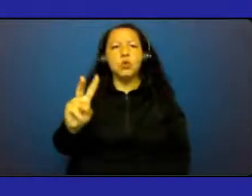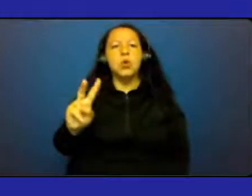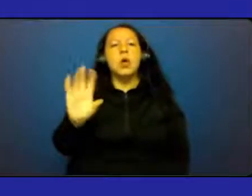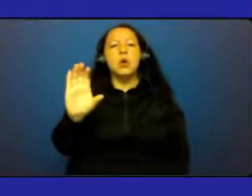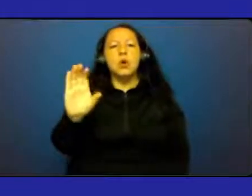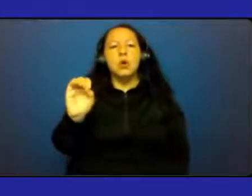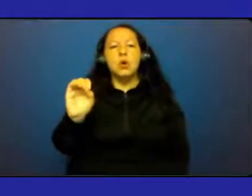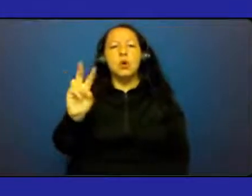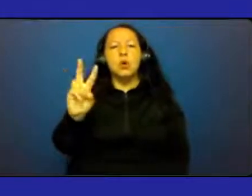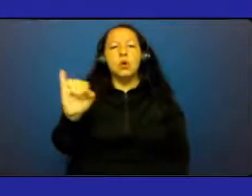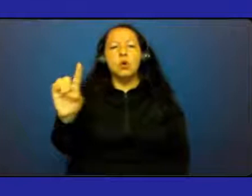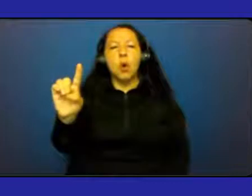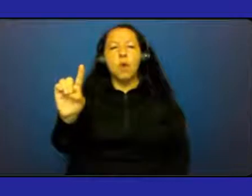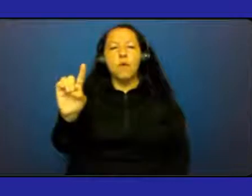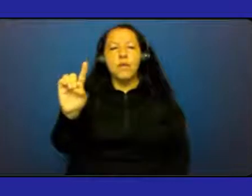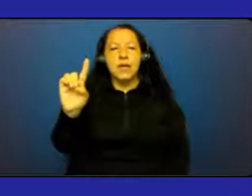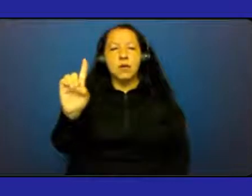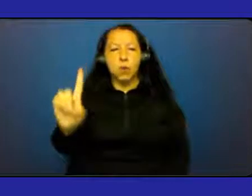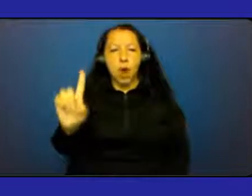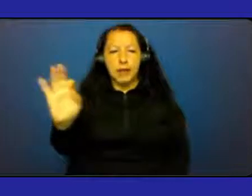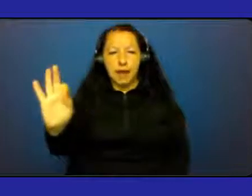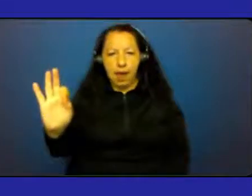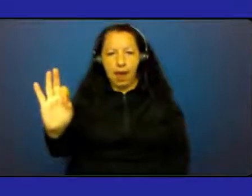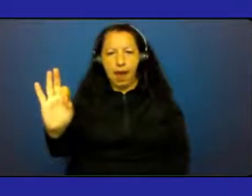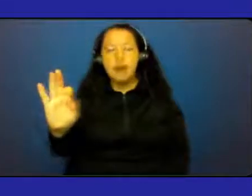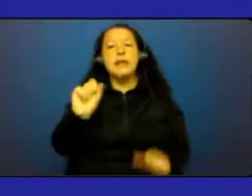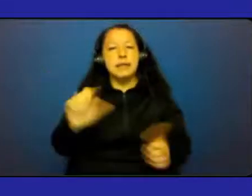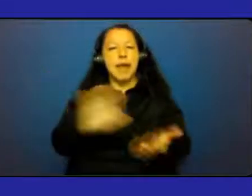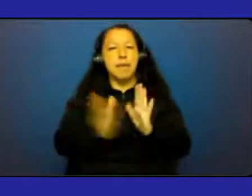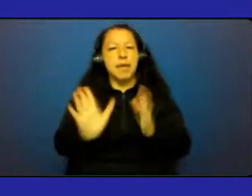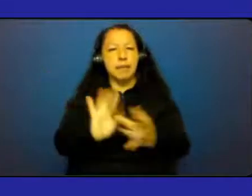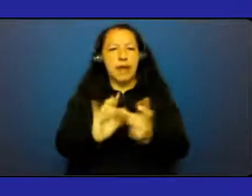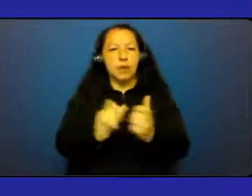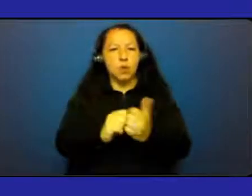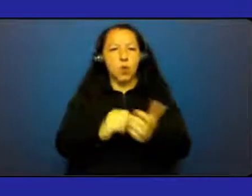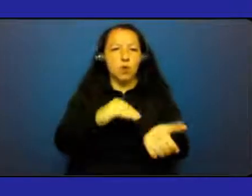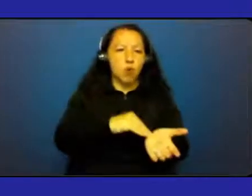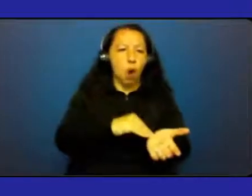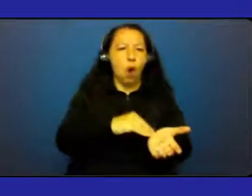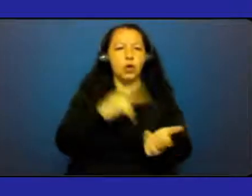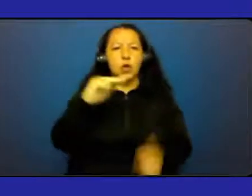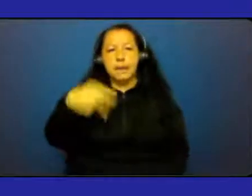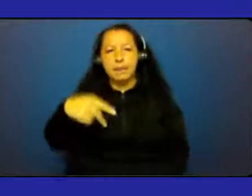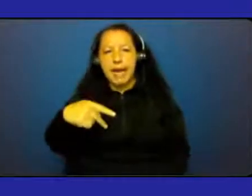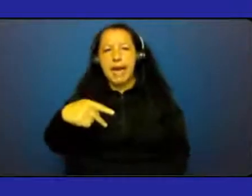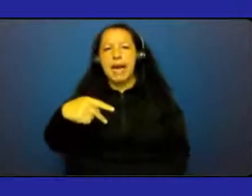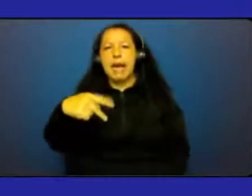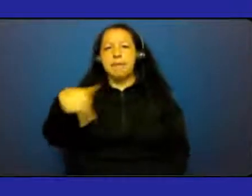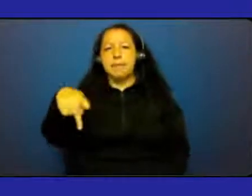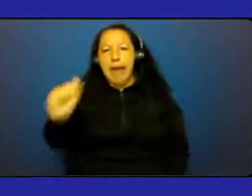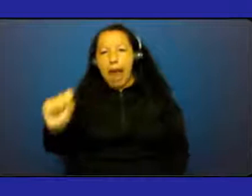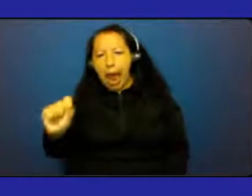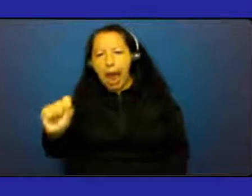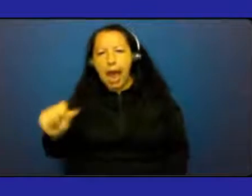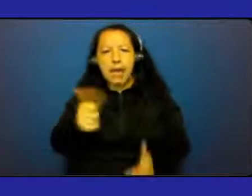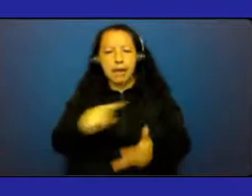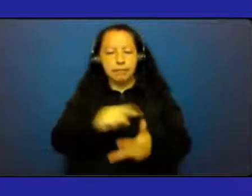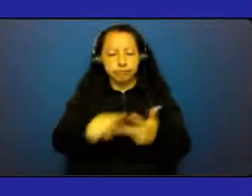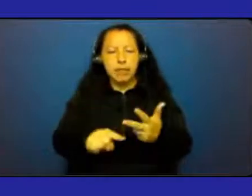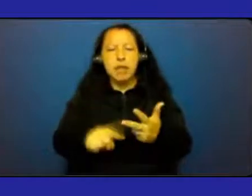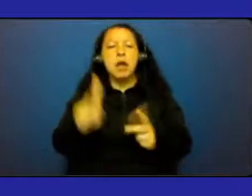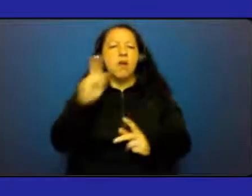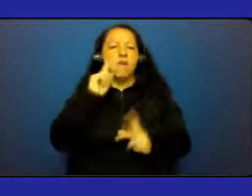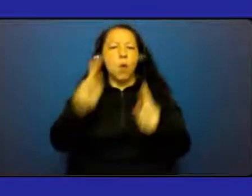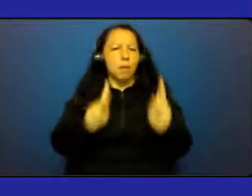212-COVID-19 and be connected to a doctor, nurse practitioner, or physician assistant. For people who had